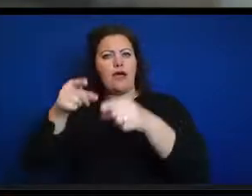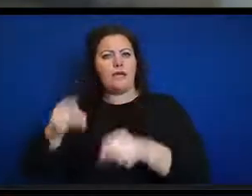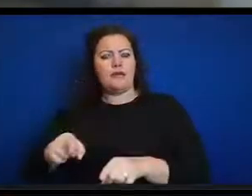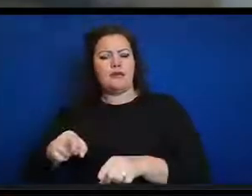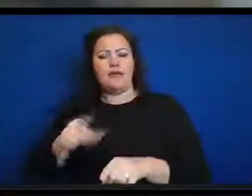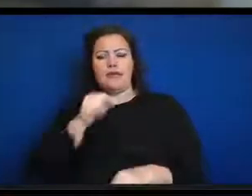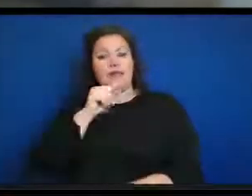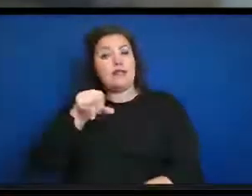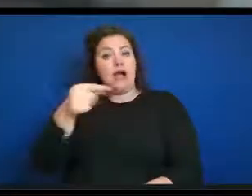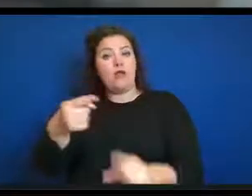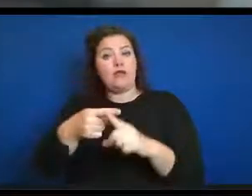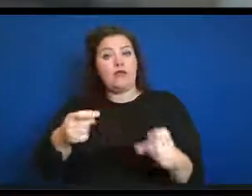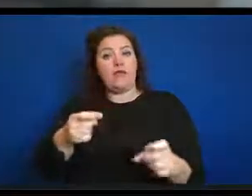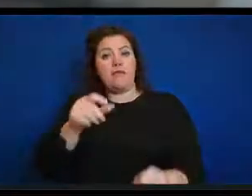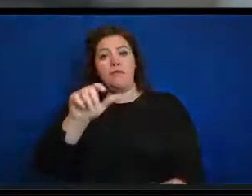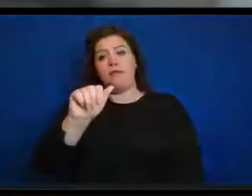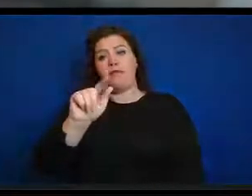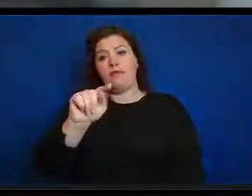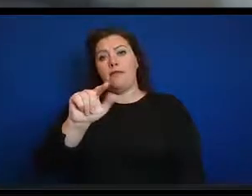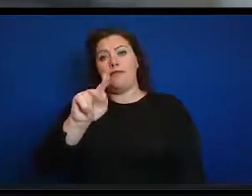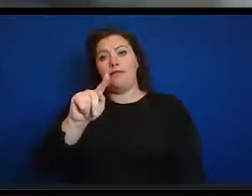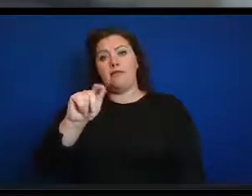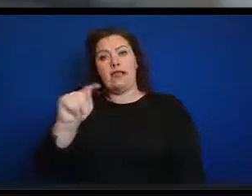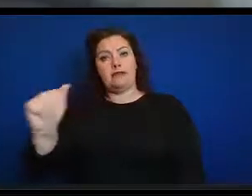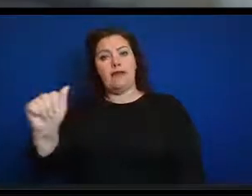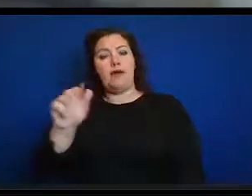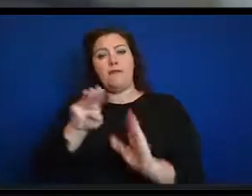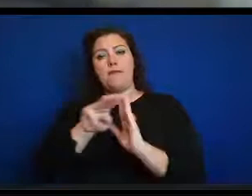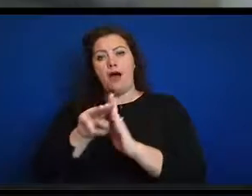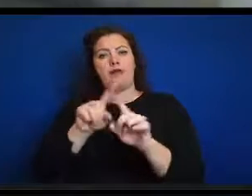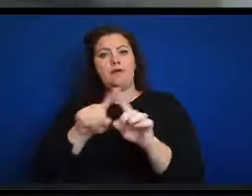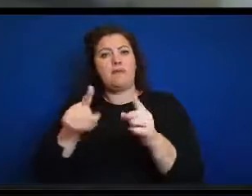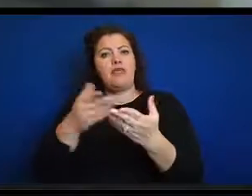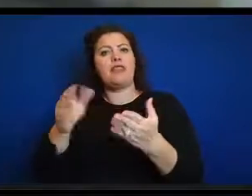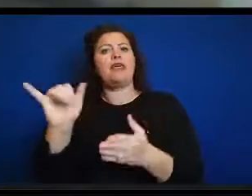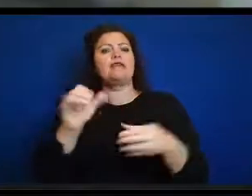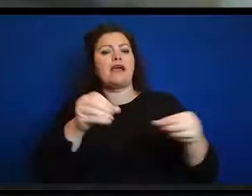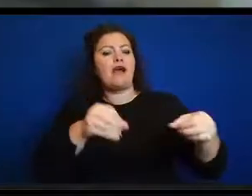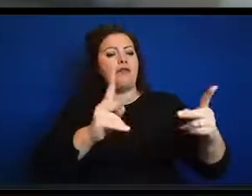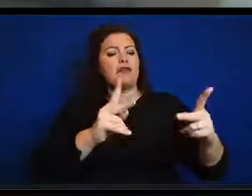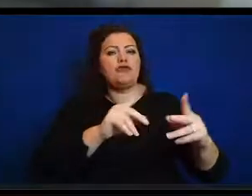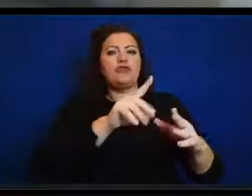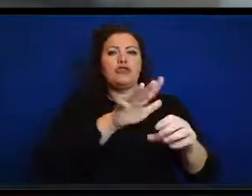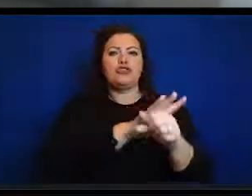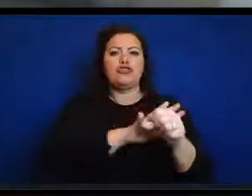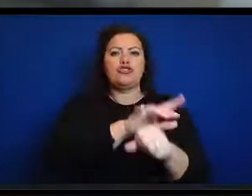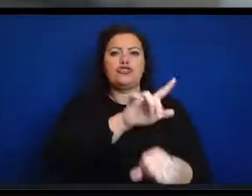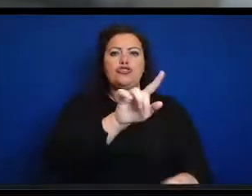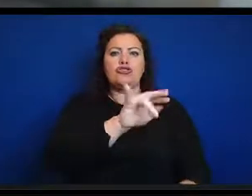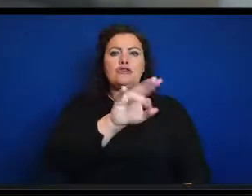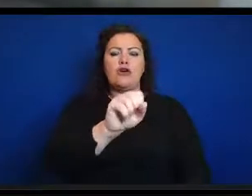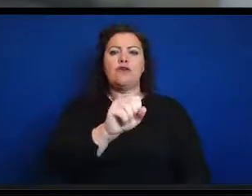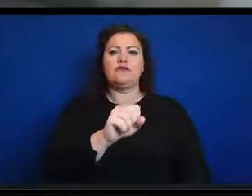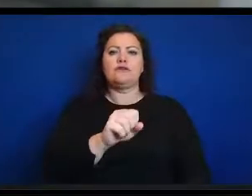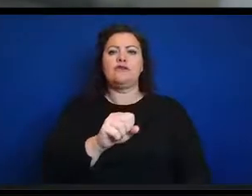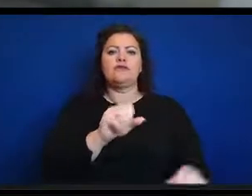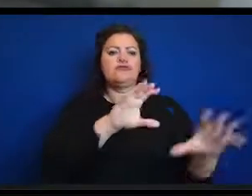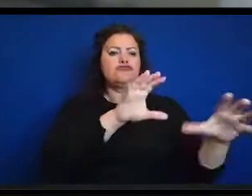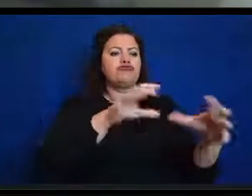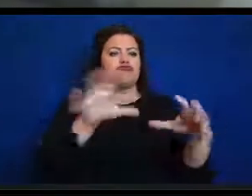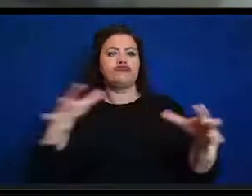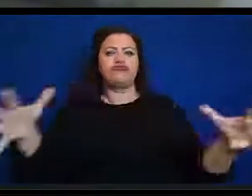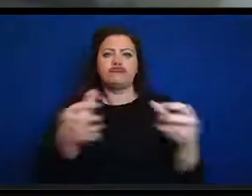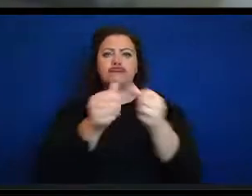not just from the Atlanta model, but for things like the opportunity zones. A nonpartisan joint committee